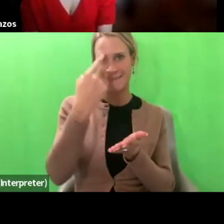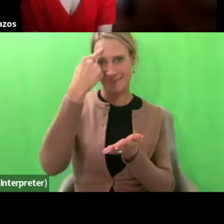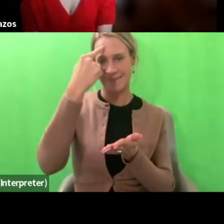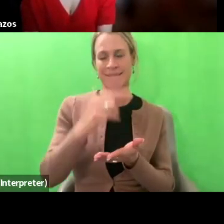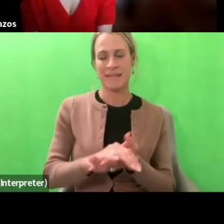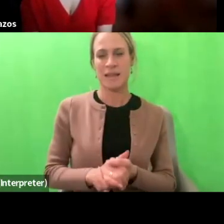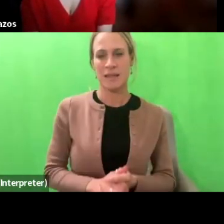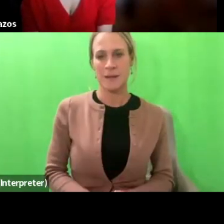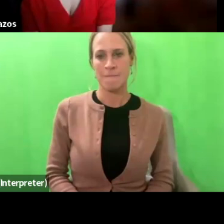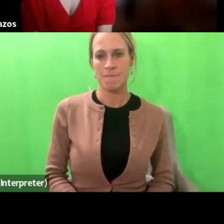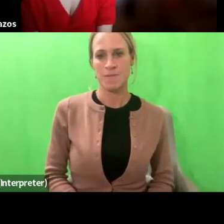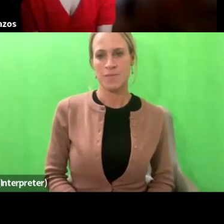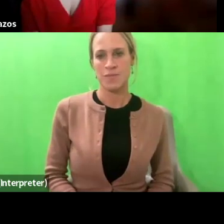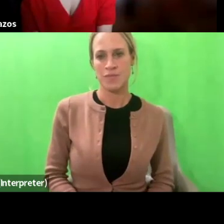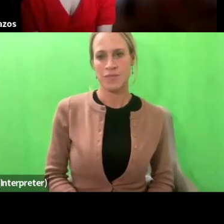have to